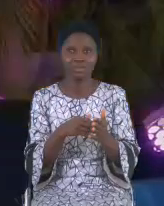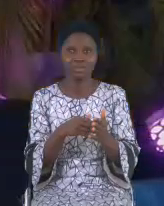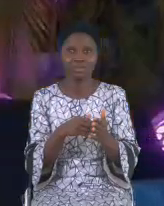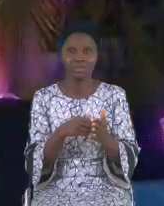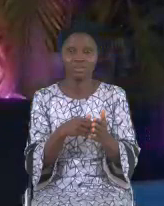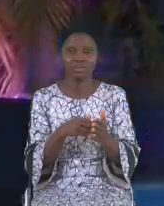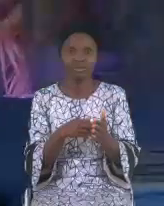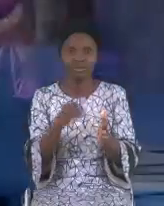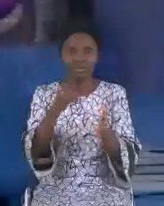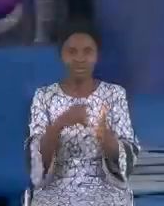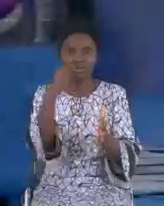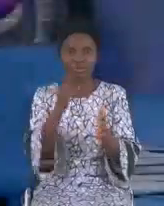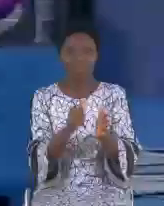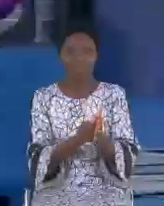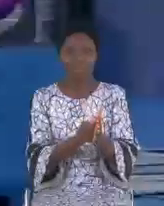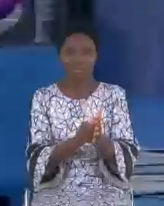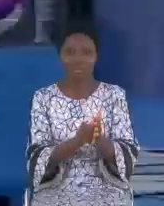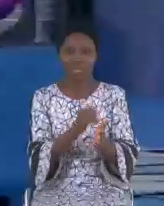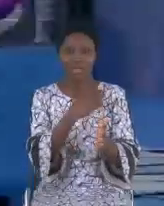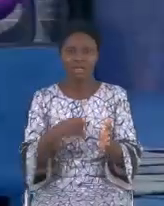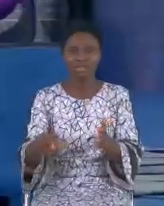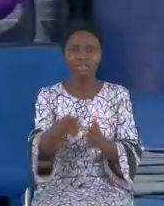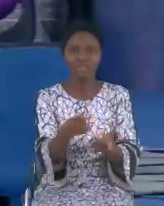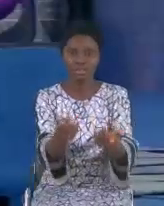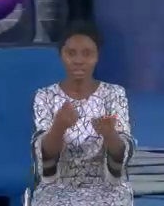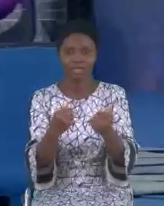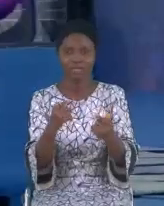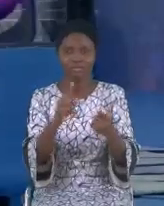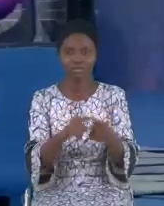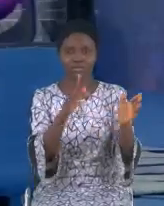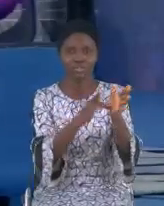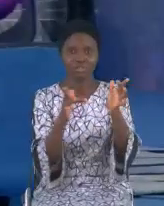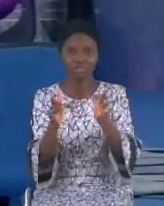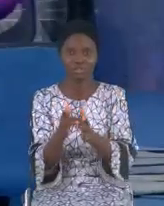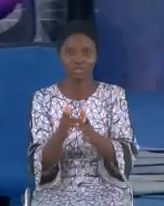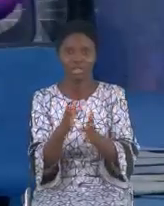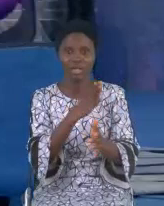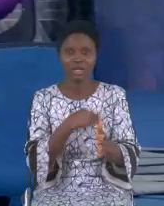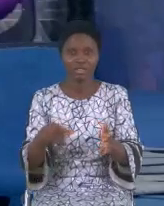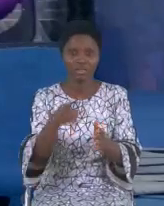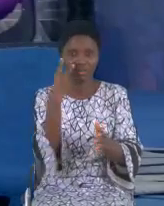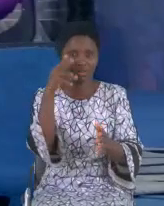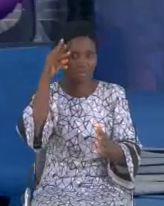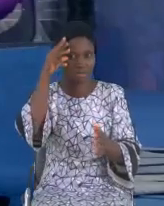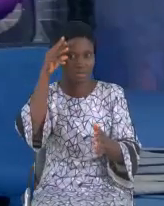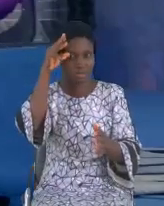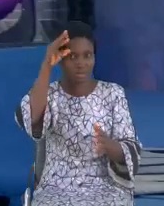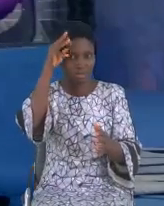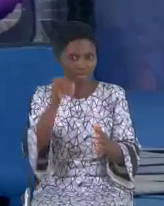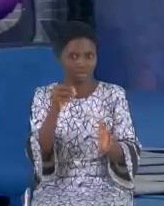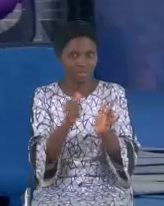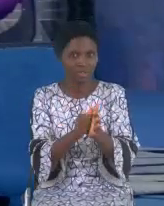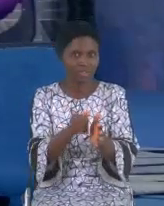says, and they come to Jesus, and they see him that was possessed with